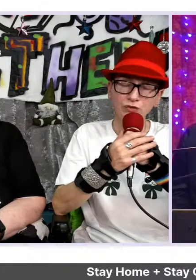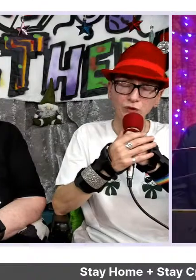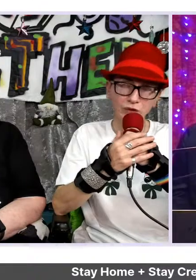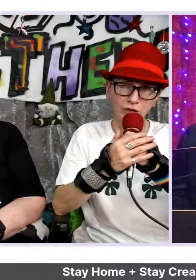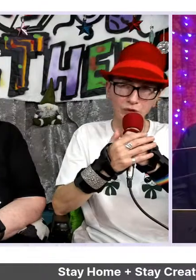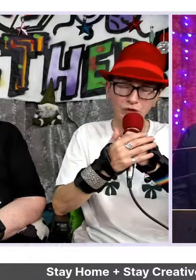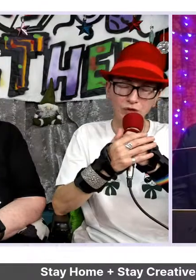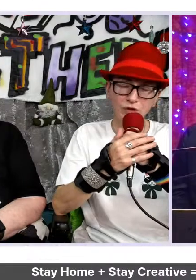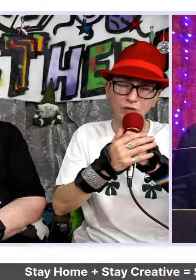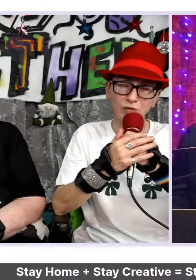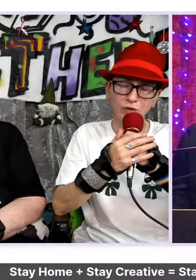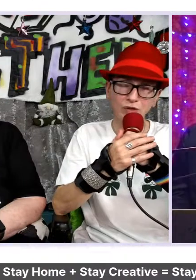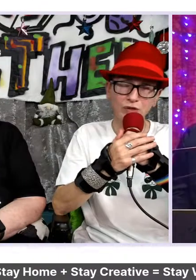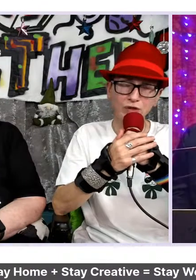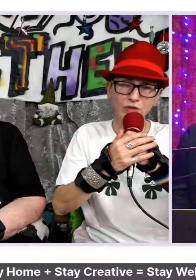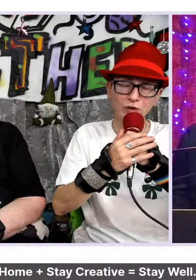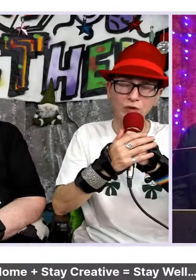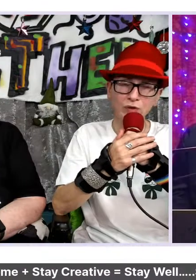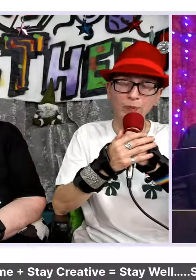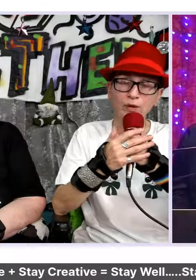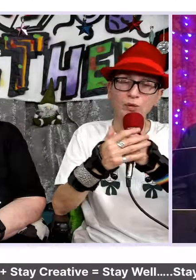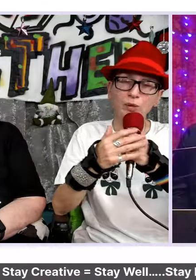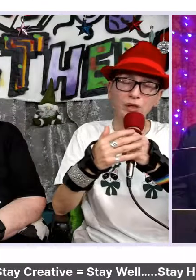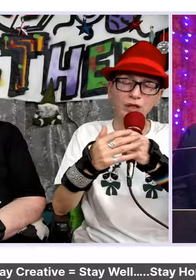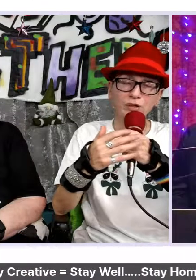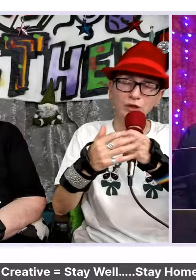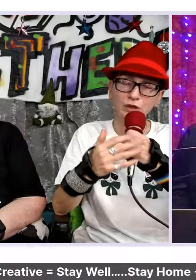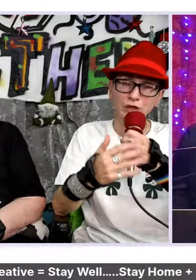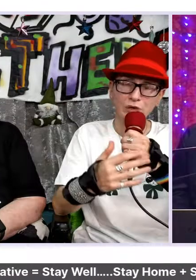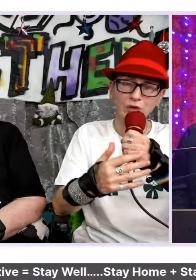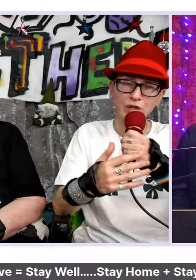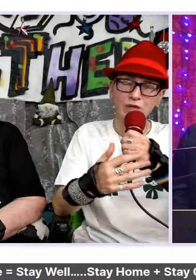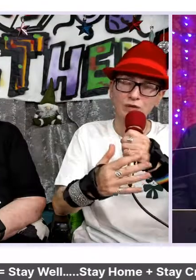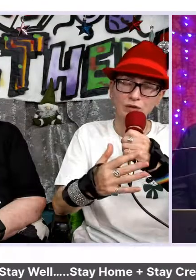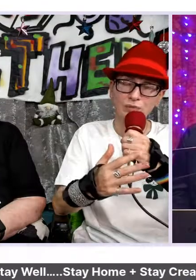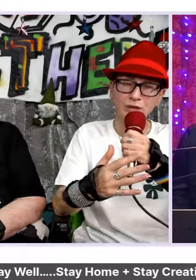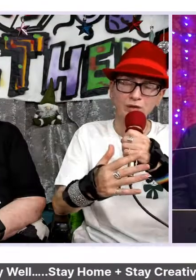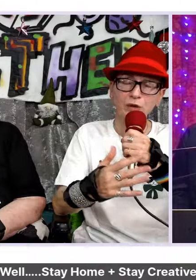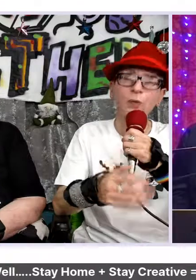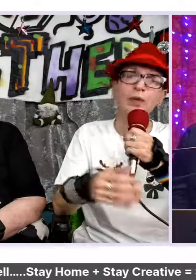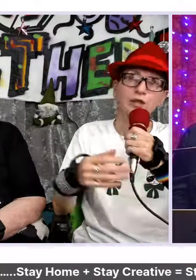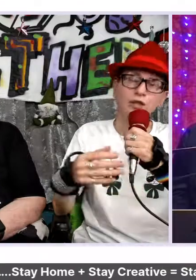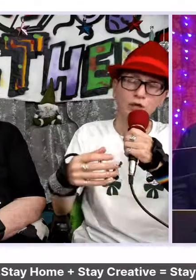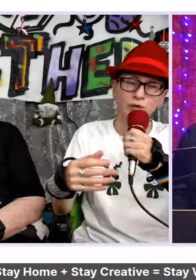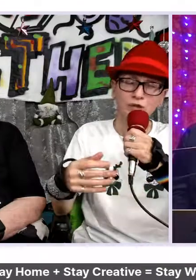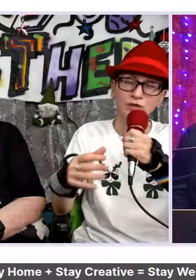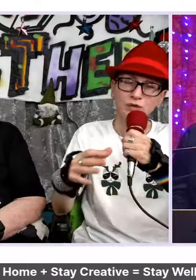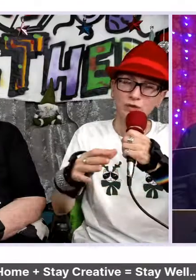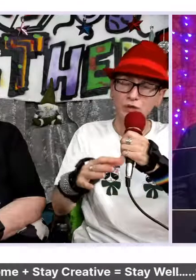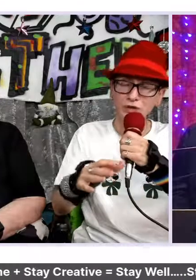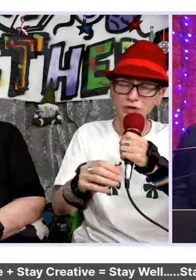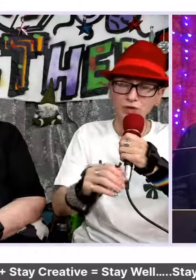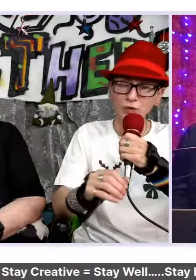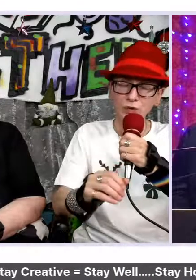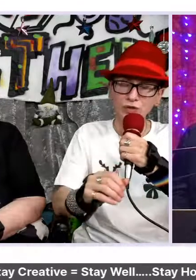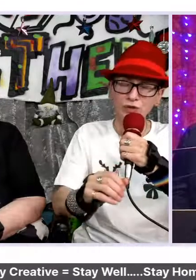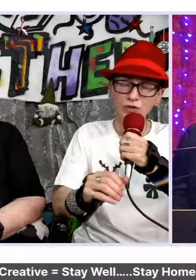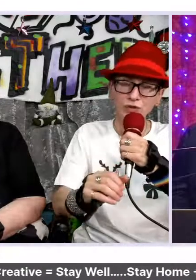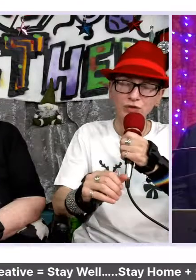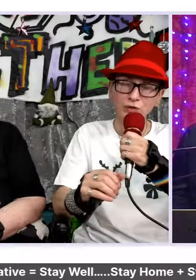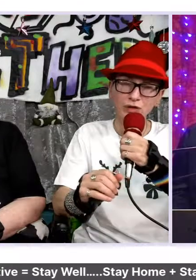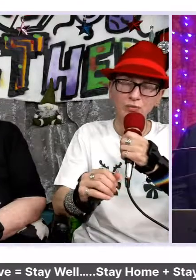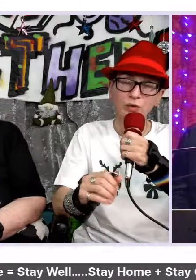woman Foley artist in Ruth Sullivan. We had Chloe as Chloe as the creative